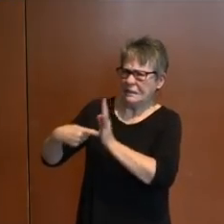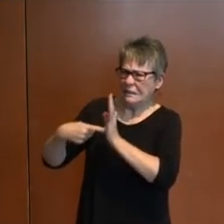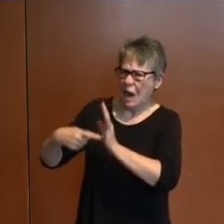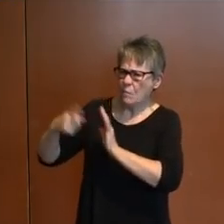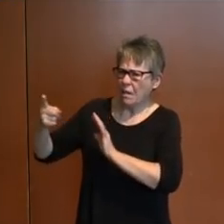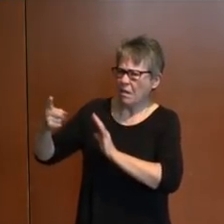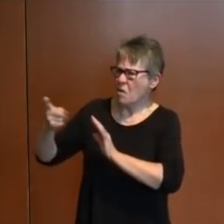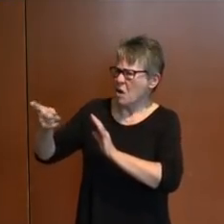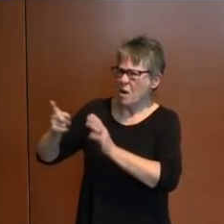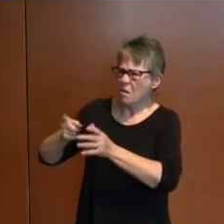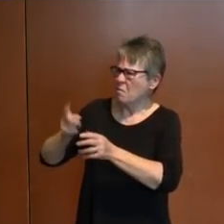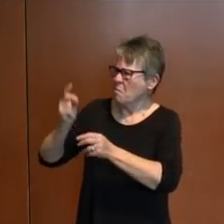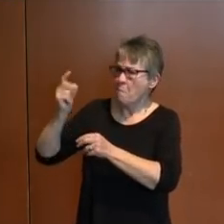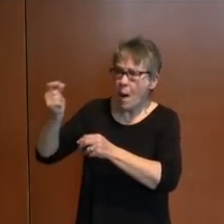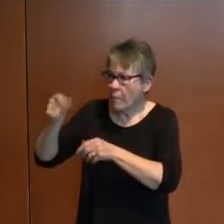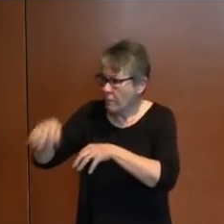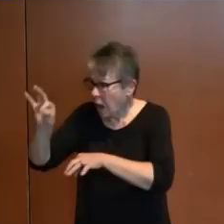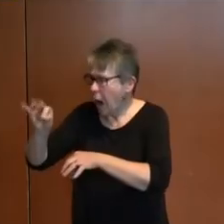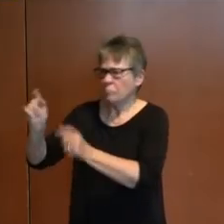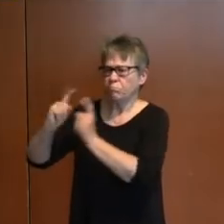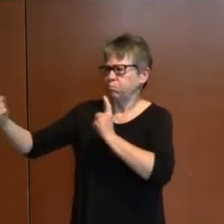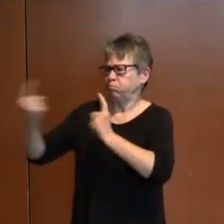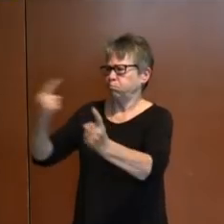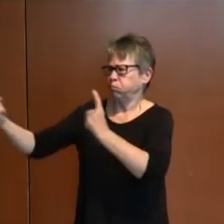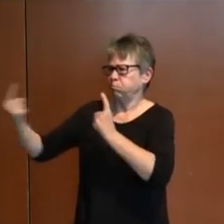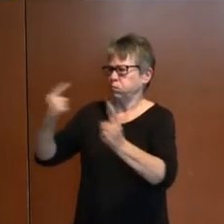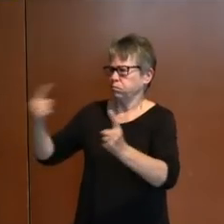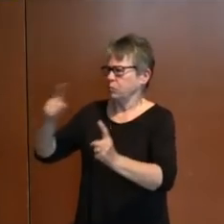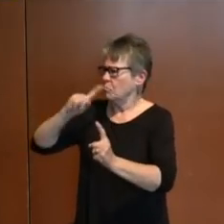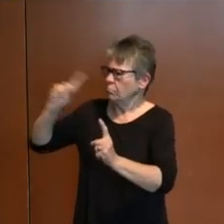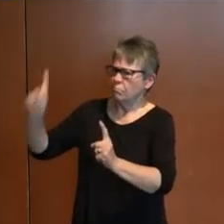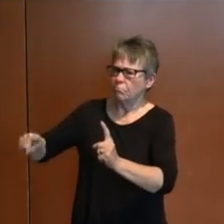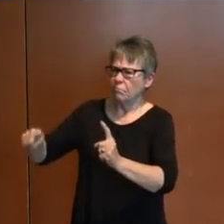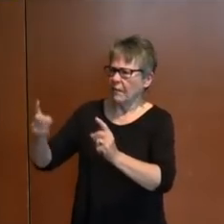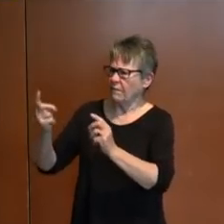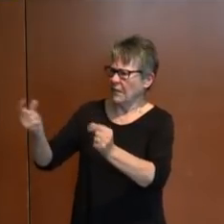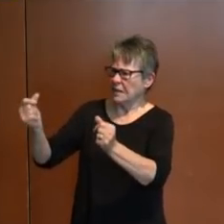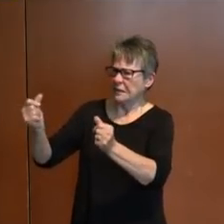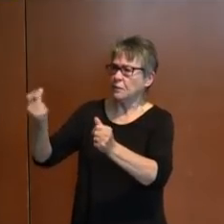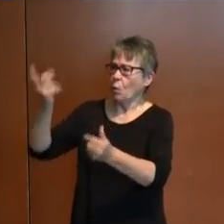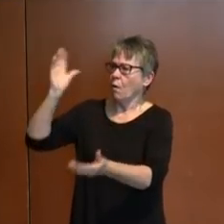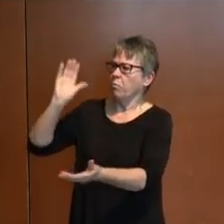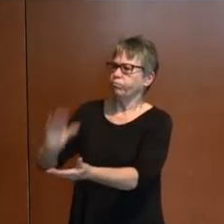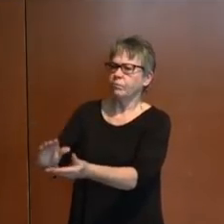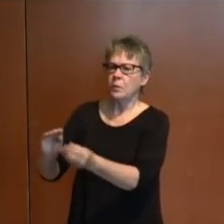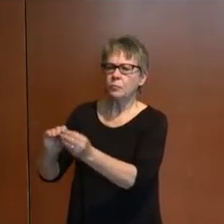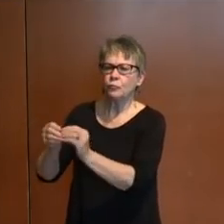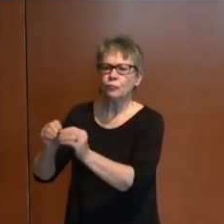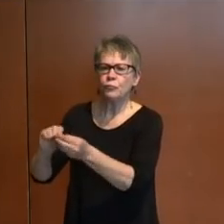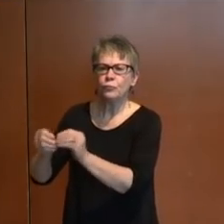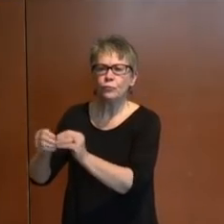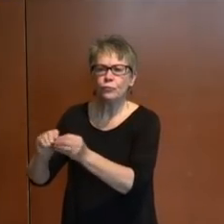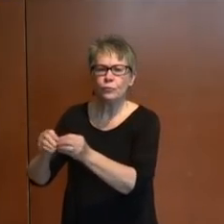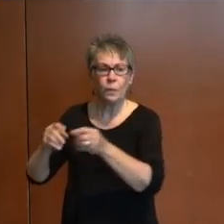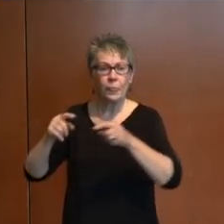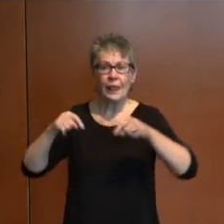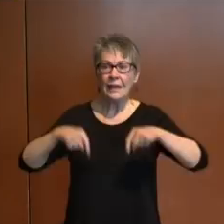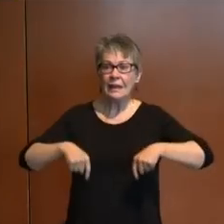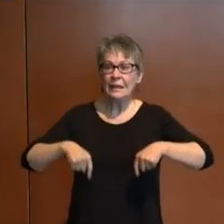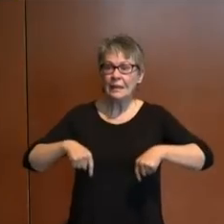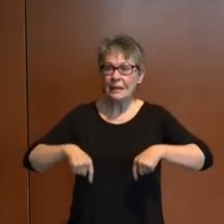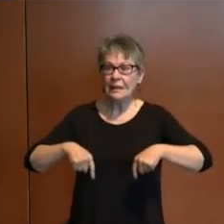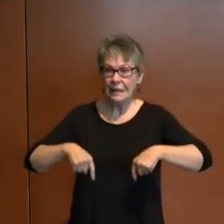of coronavirus. I also assured him that the Korean population, which is exploding in New Jersey,